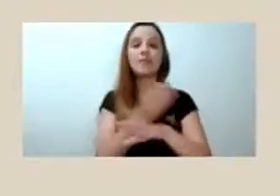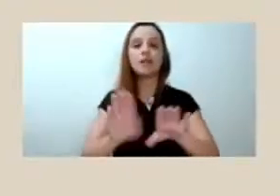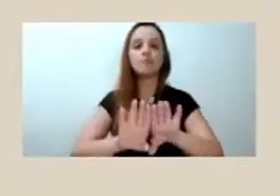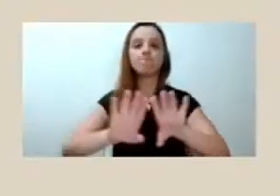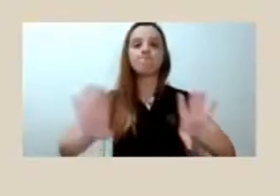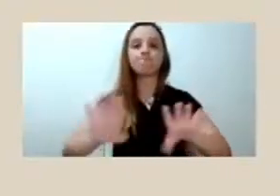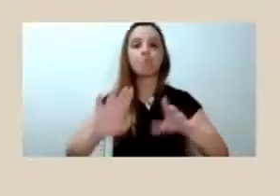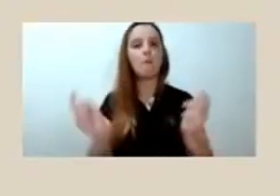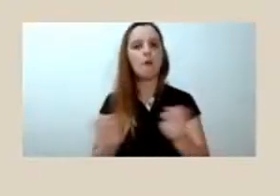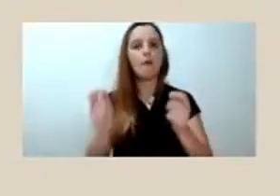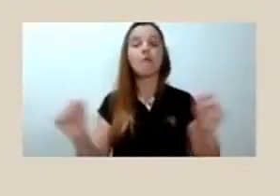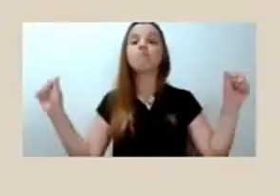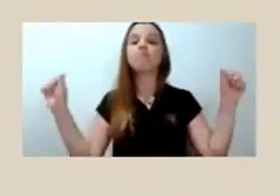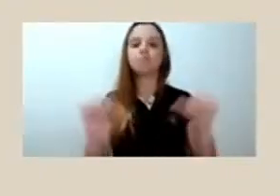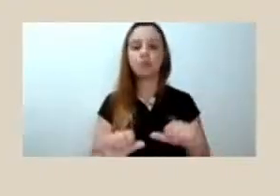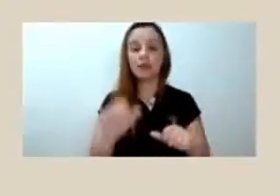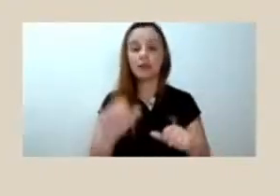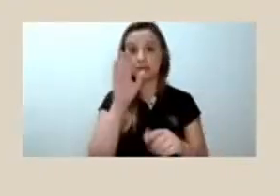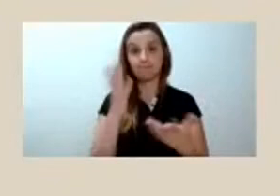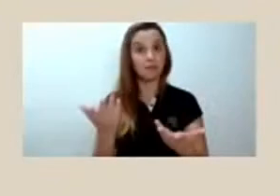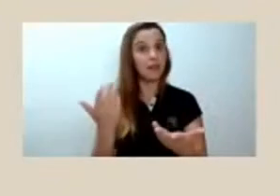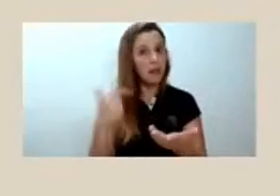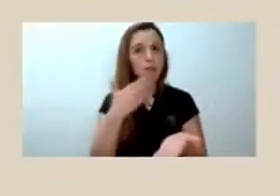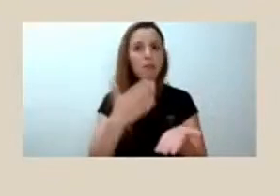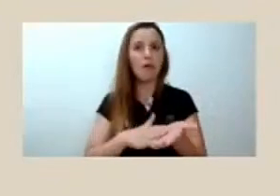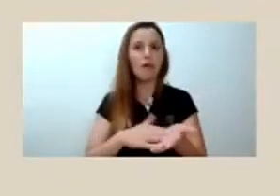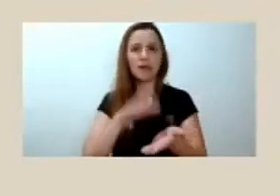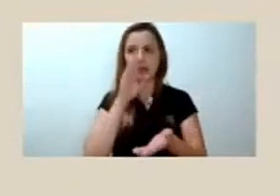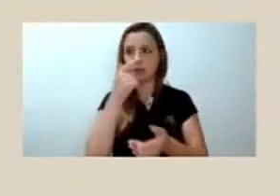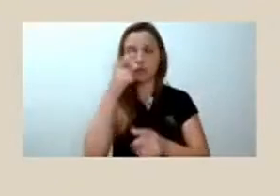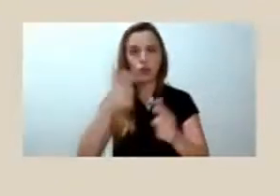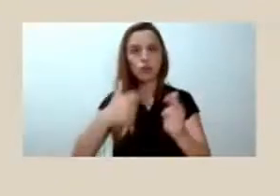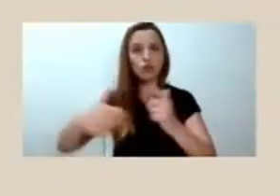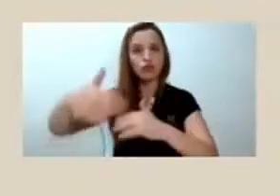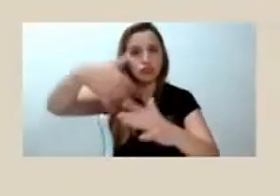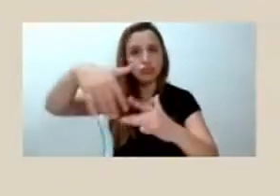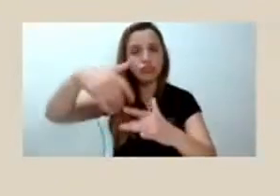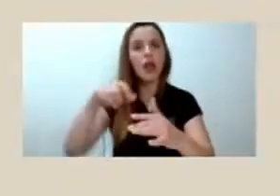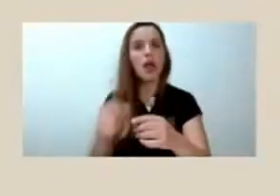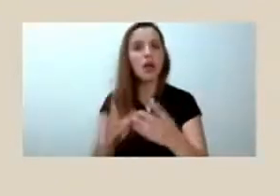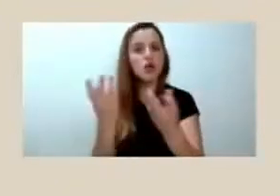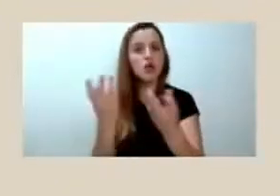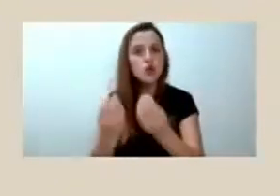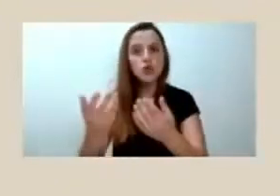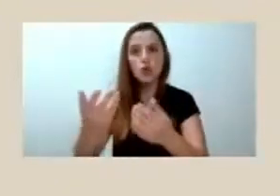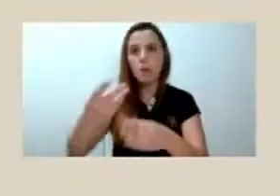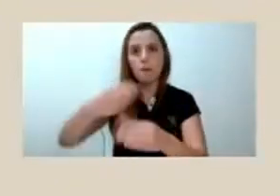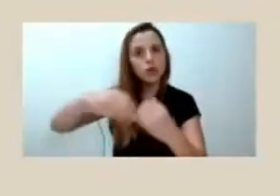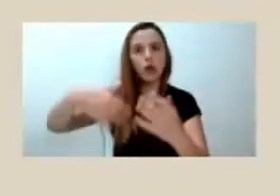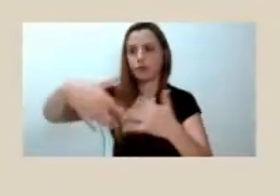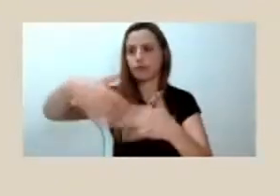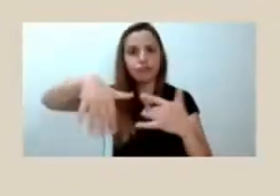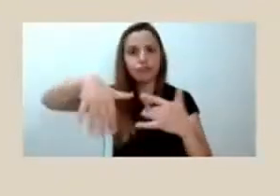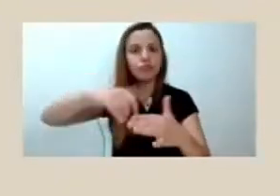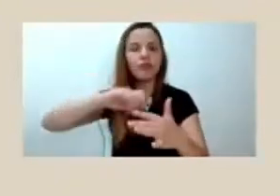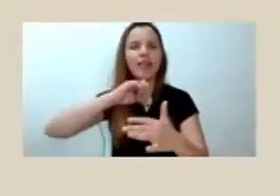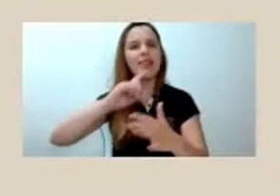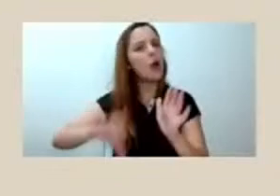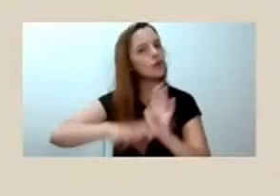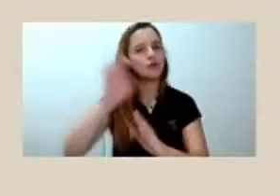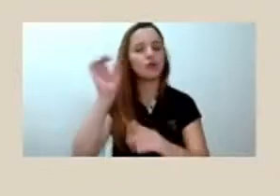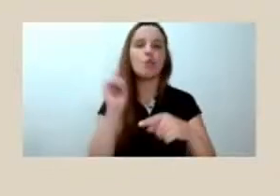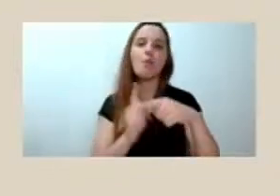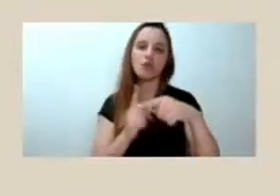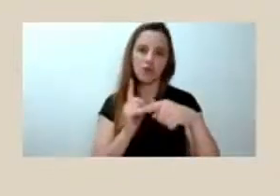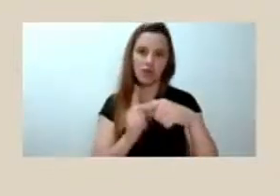we put people together and we have, you know, positive conditions for contact